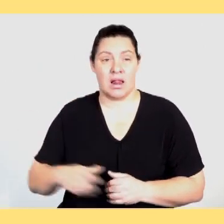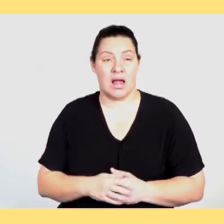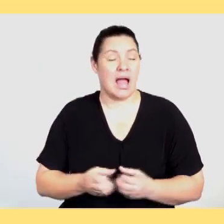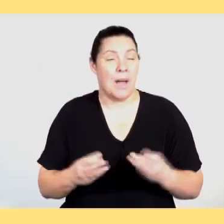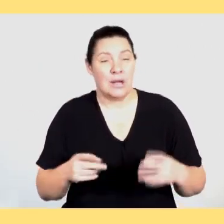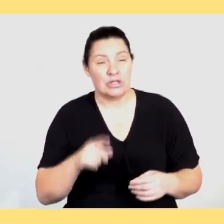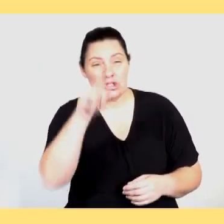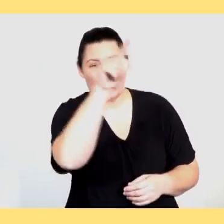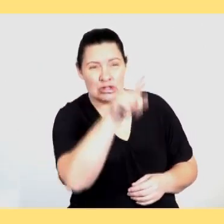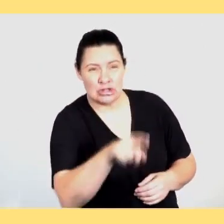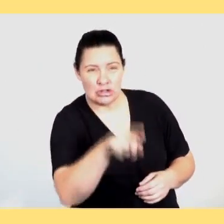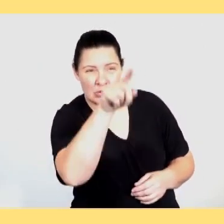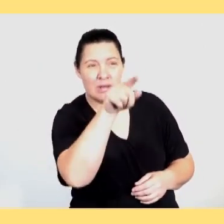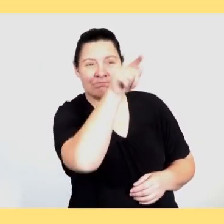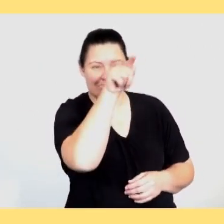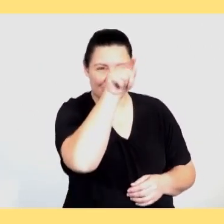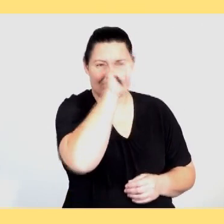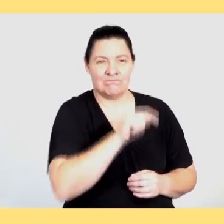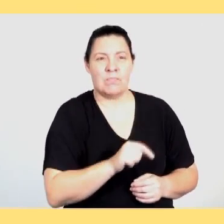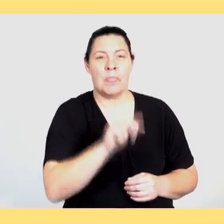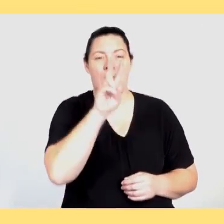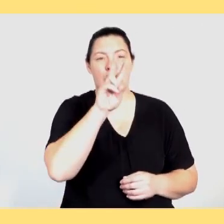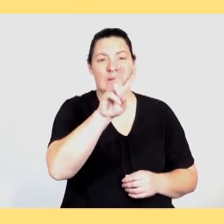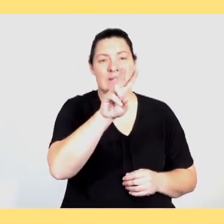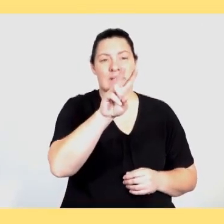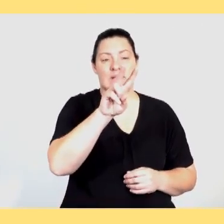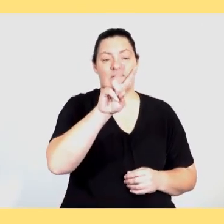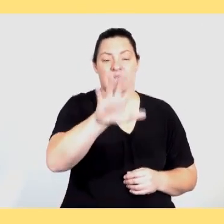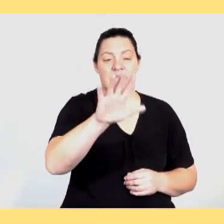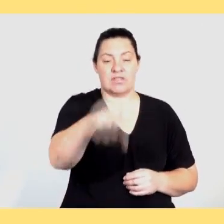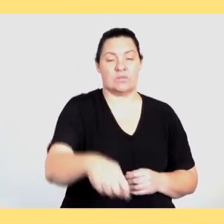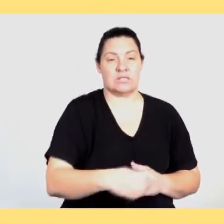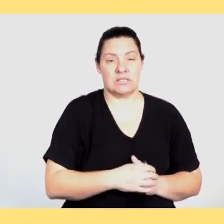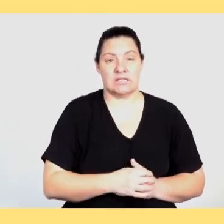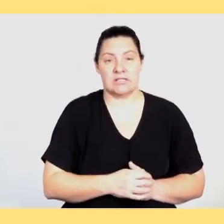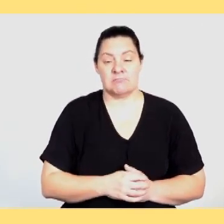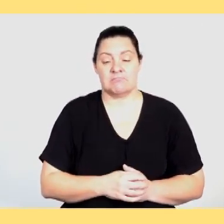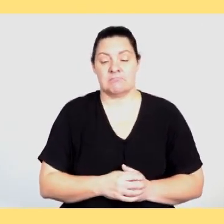S small, how much is S small? S small is